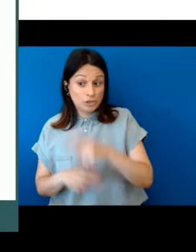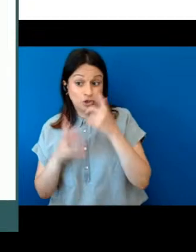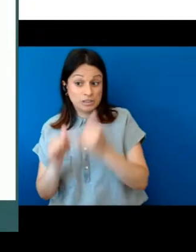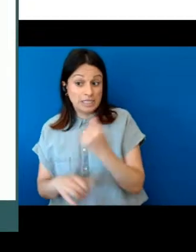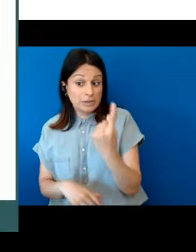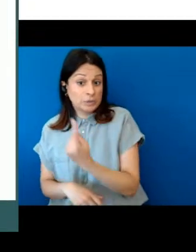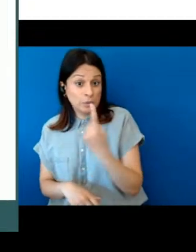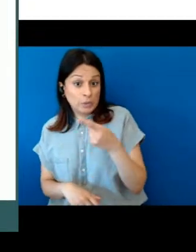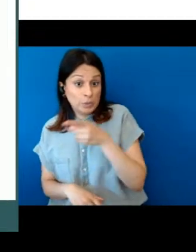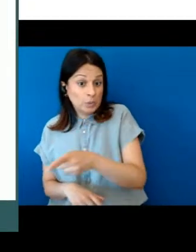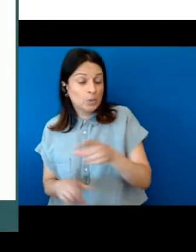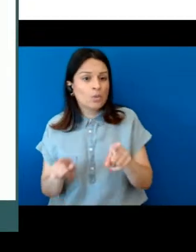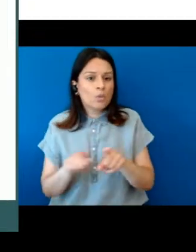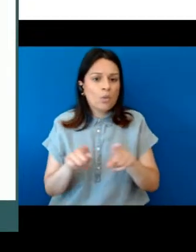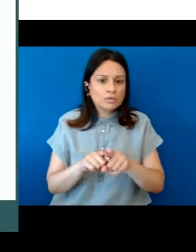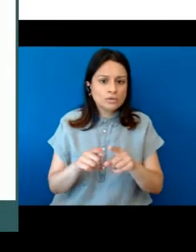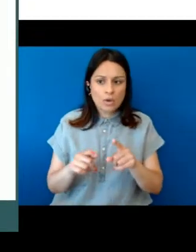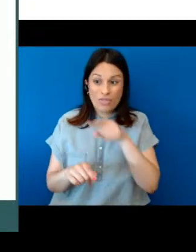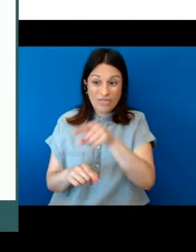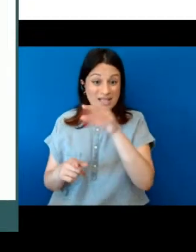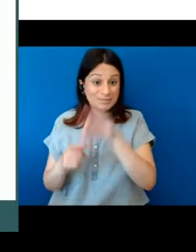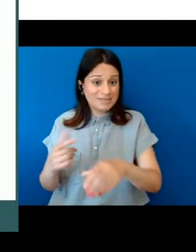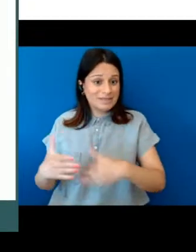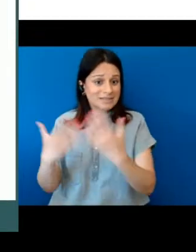is going on that day.